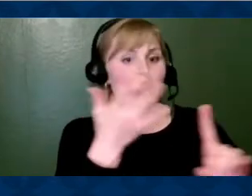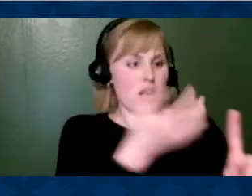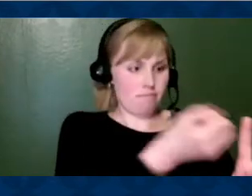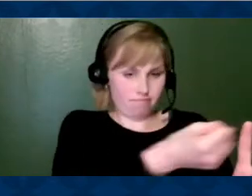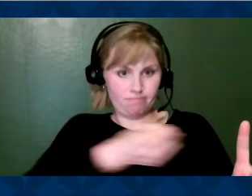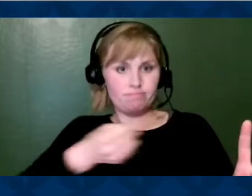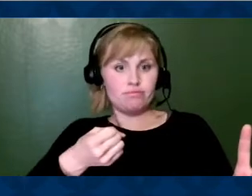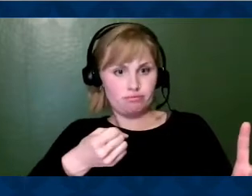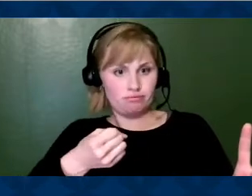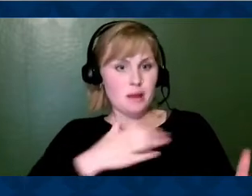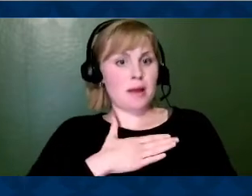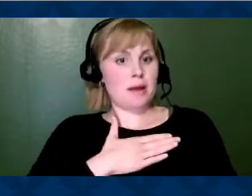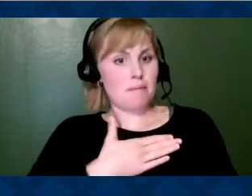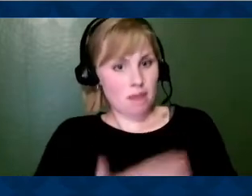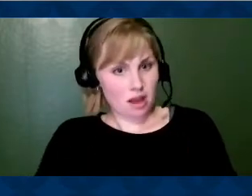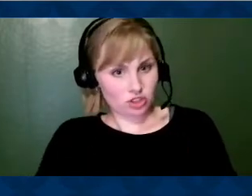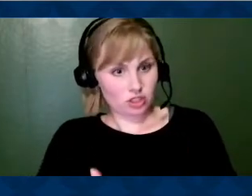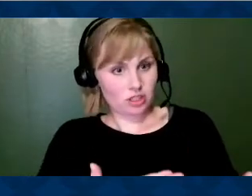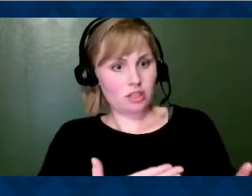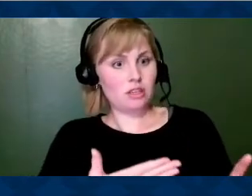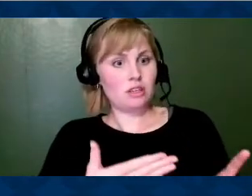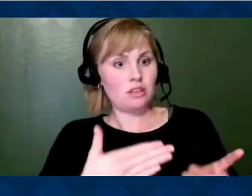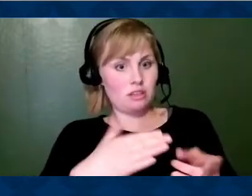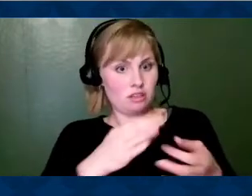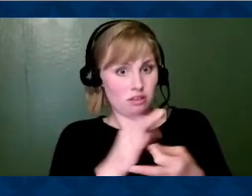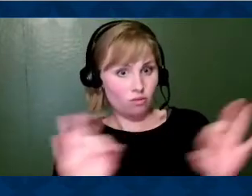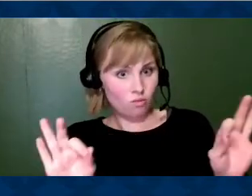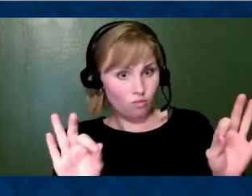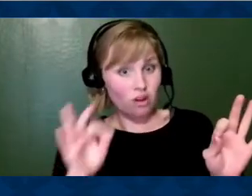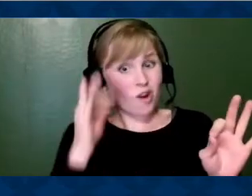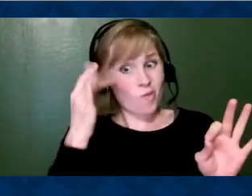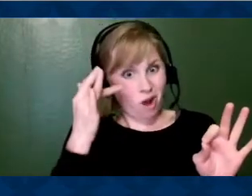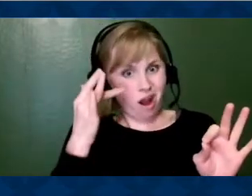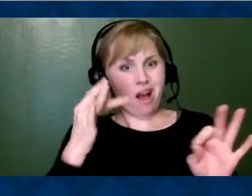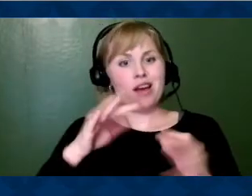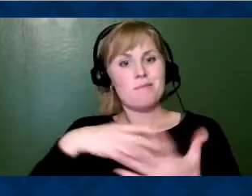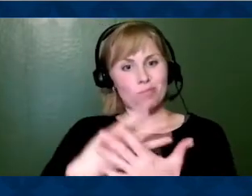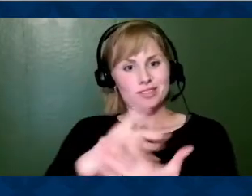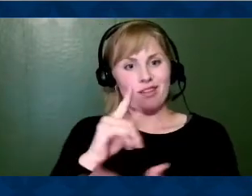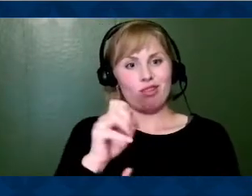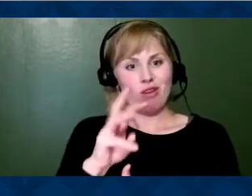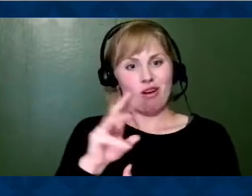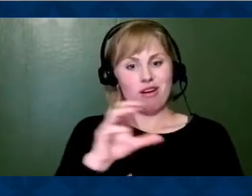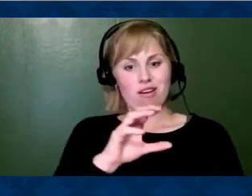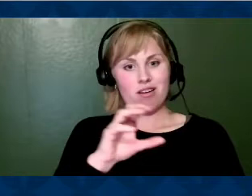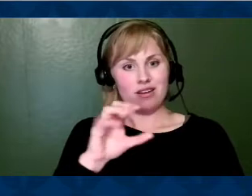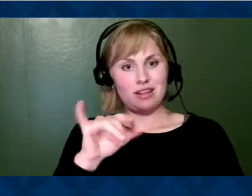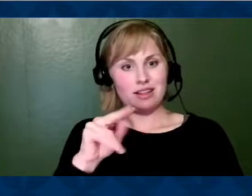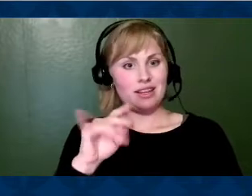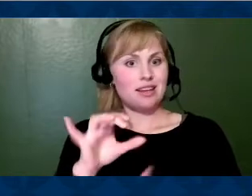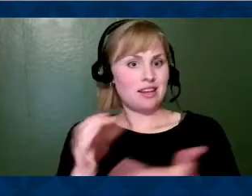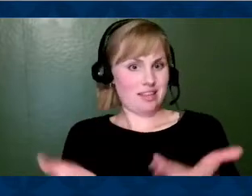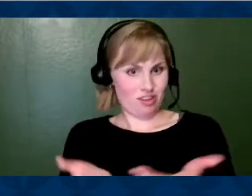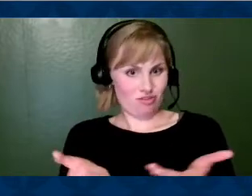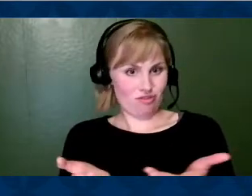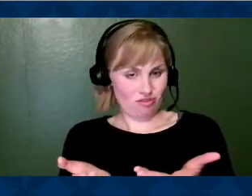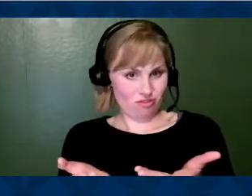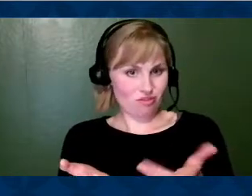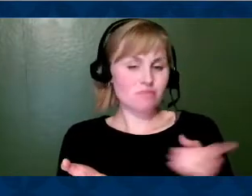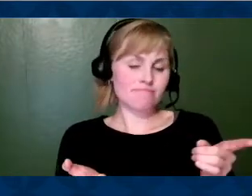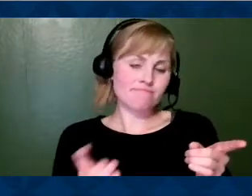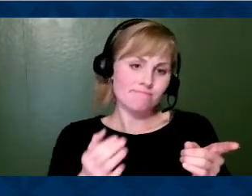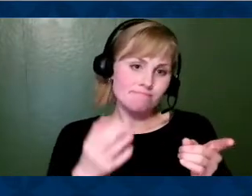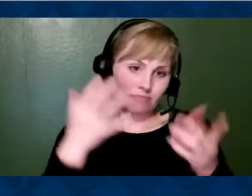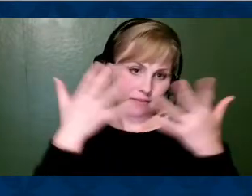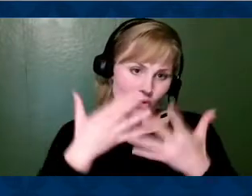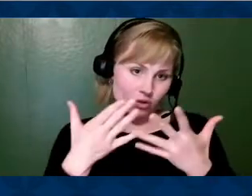so at home thanks to the work of the Prison Law Clinic. I recently also published an article on how the